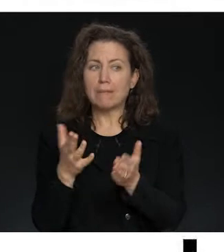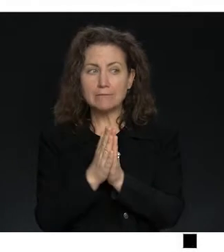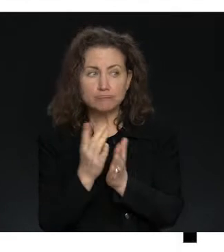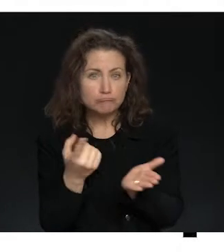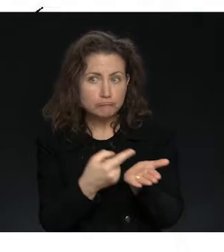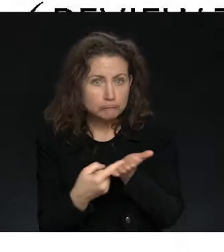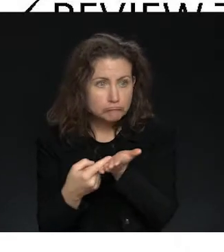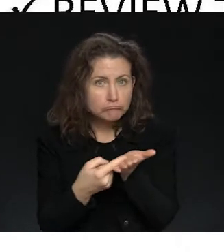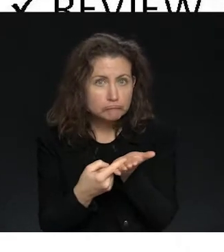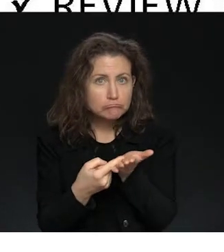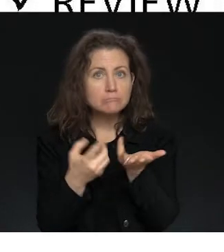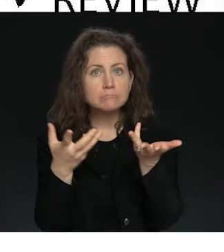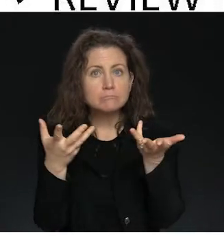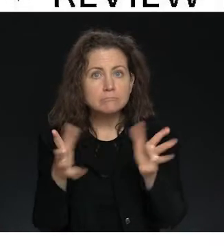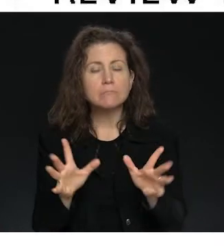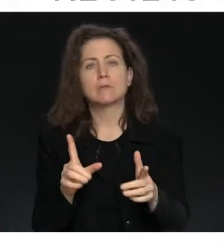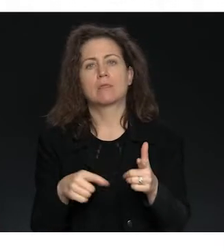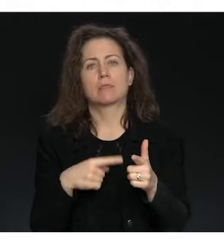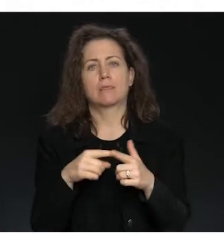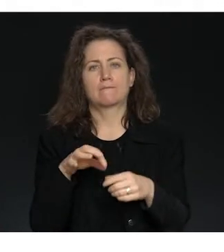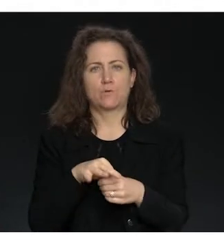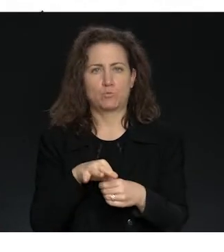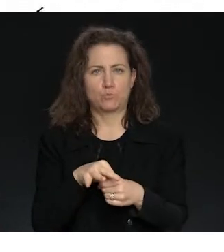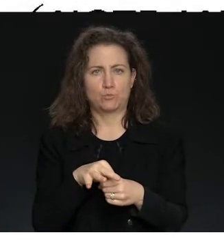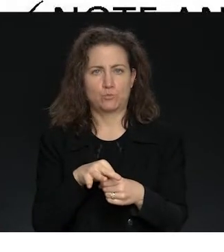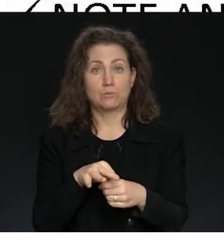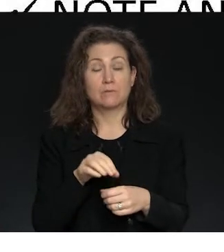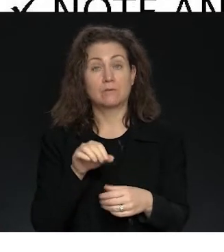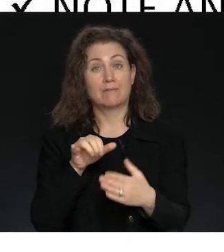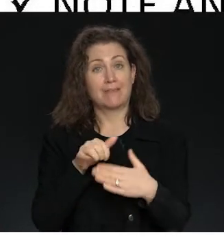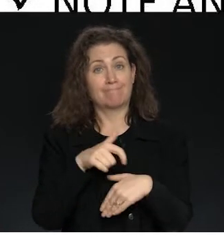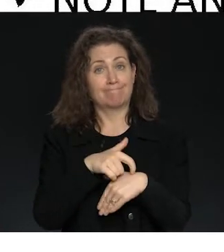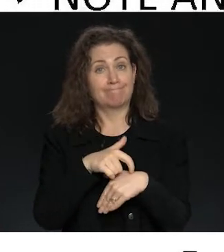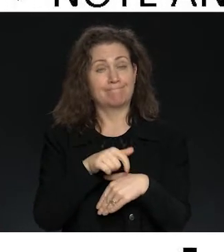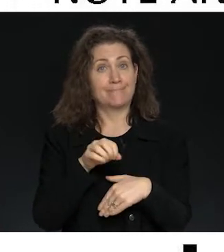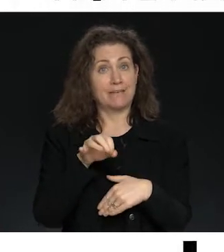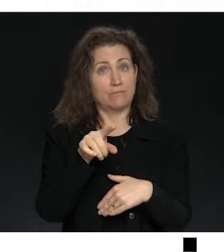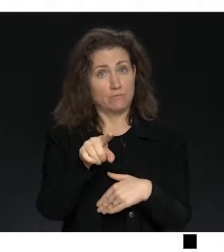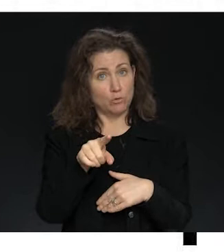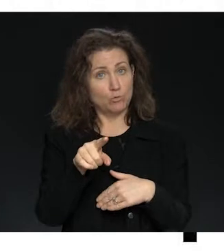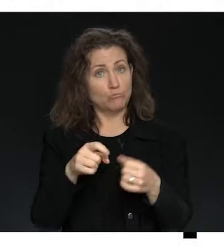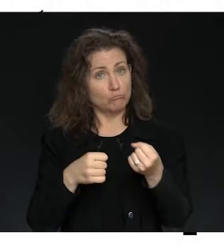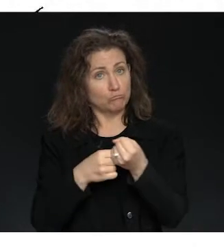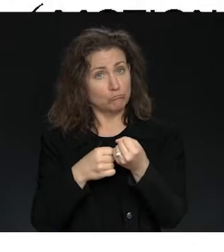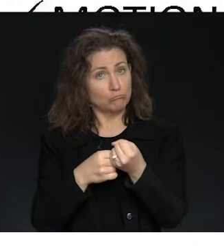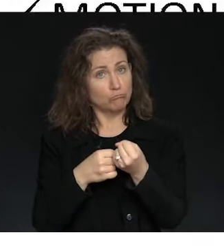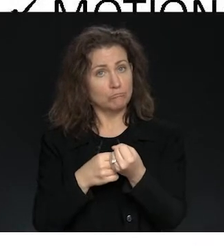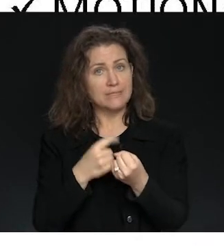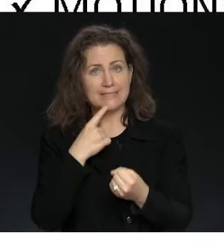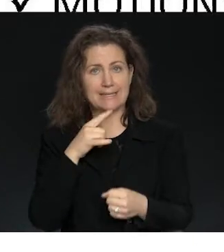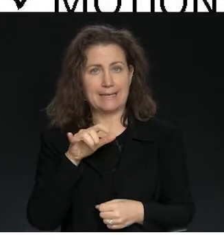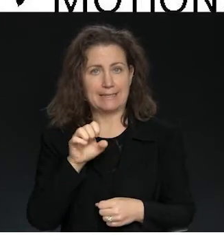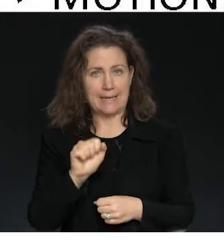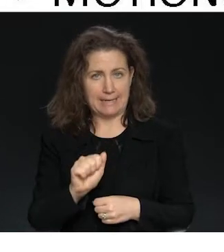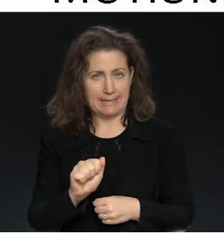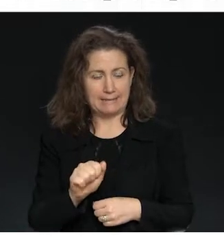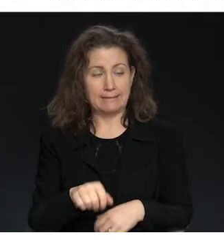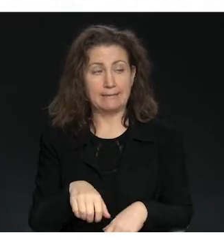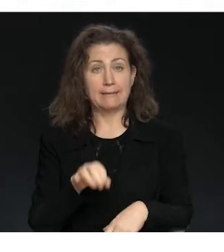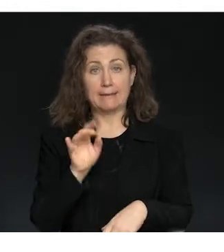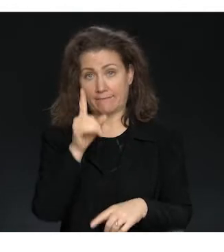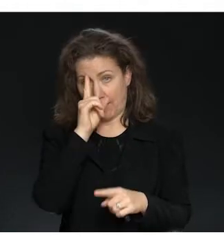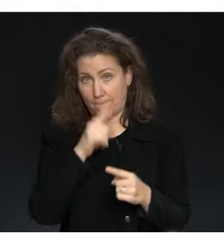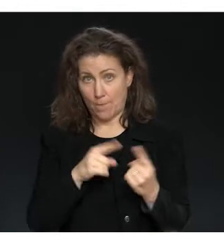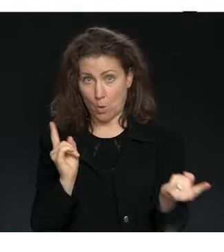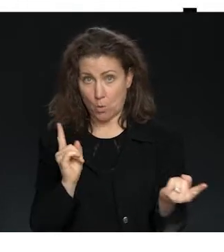vote. At this point, if you are in favor of the motion, you will say yay. If you are opposed, you will say nay.